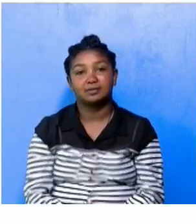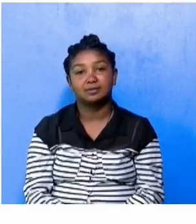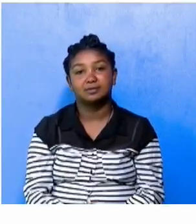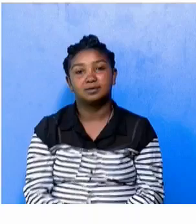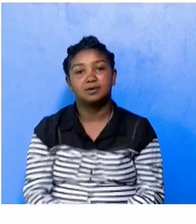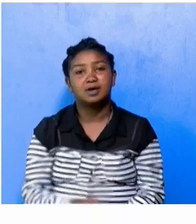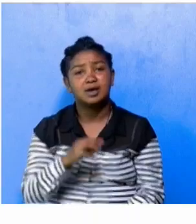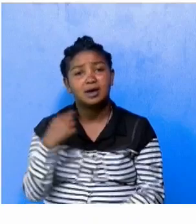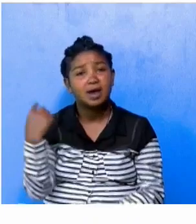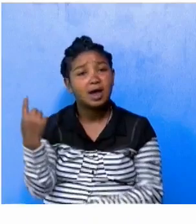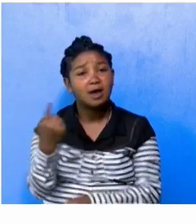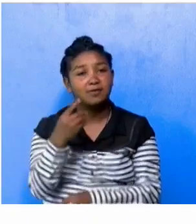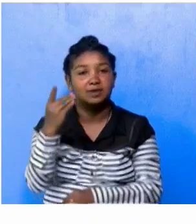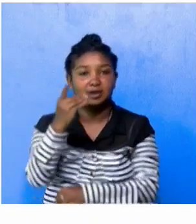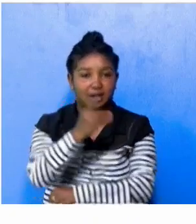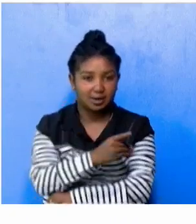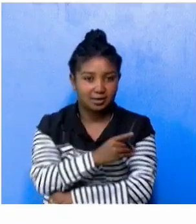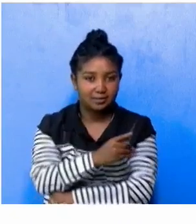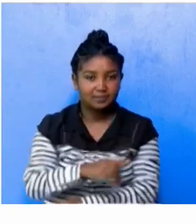every day.